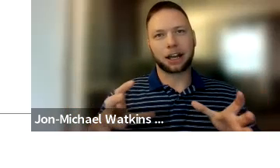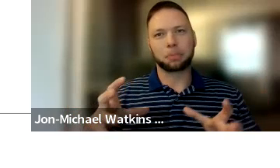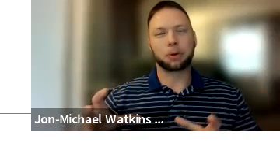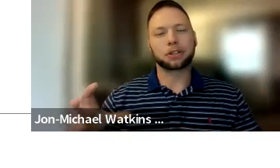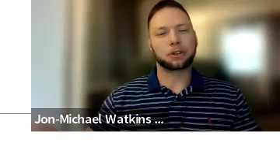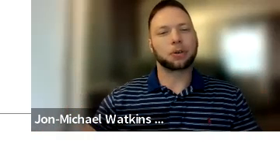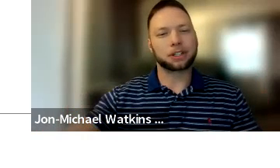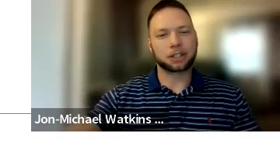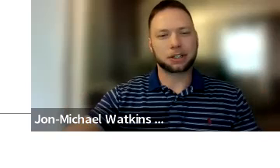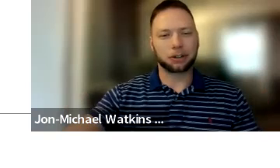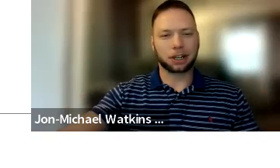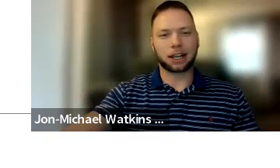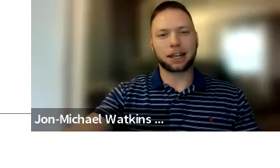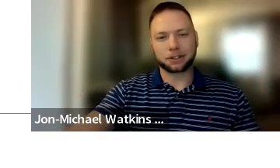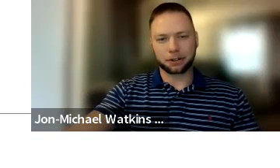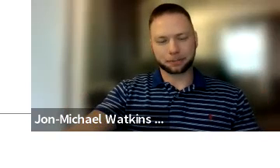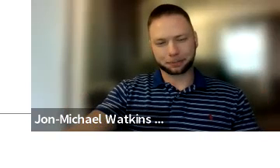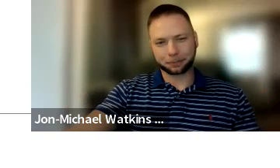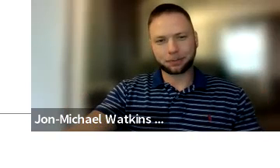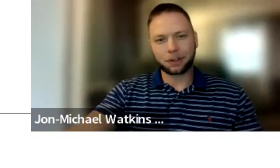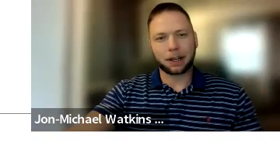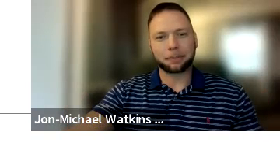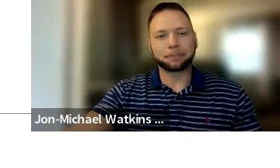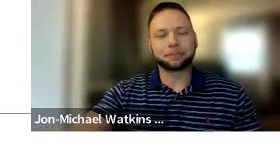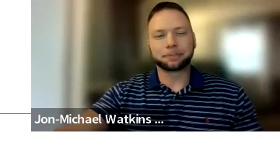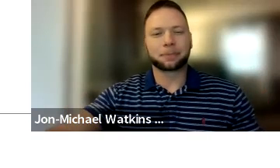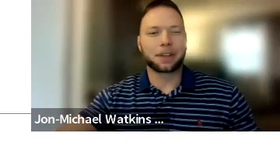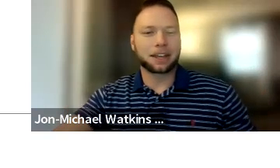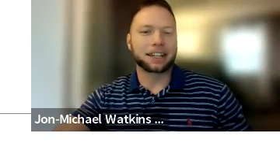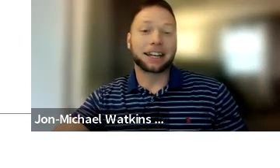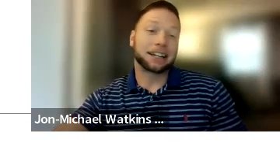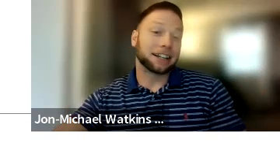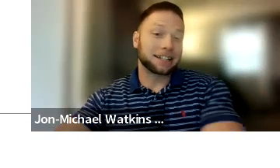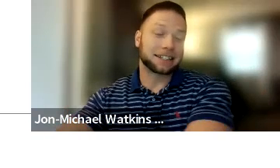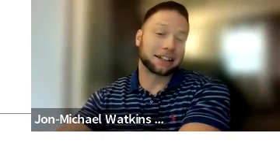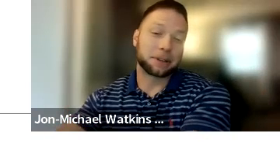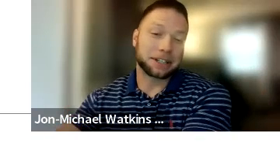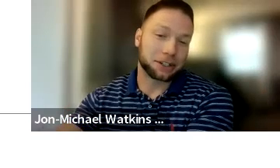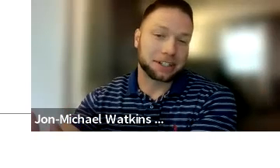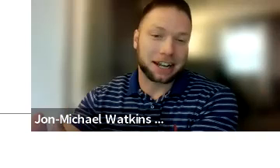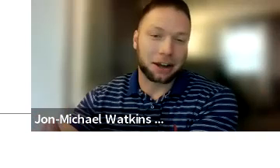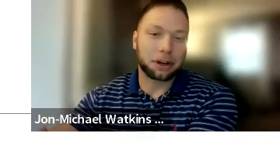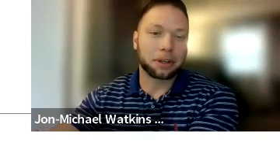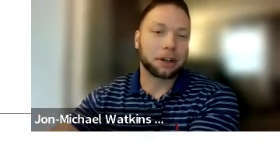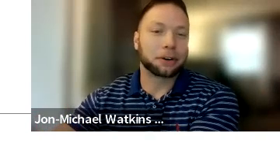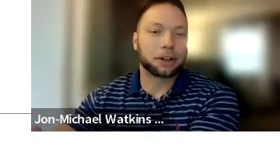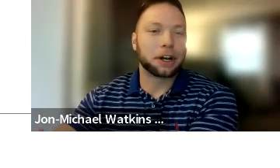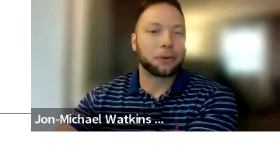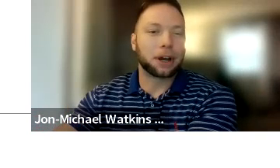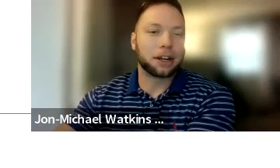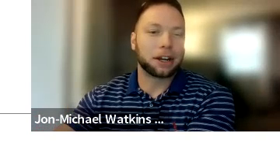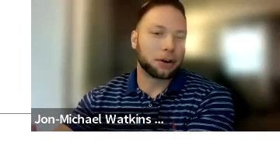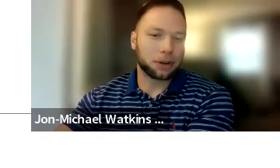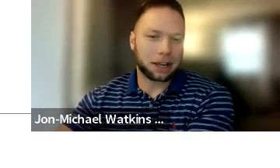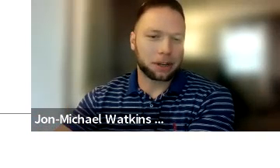what can help you answer the questions that you're looking to answer. Right. Getting into licensing limitations now, another